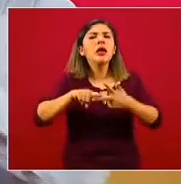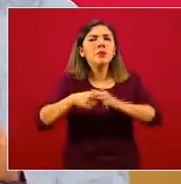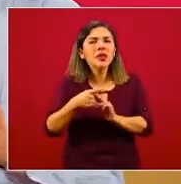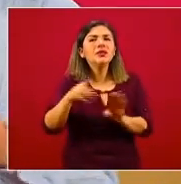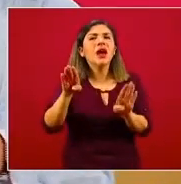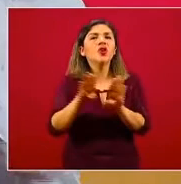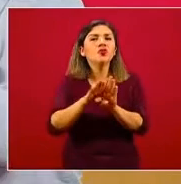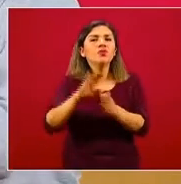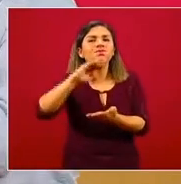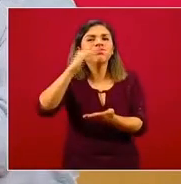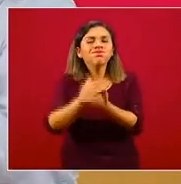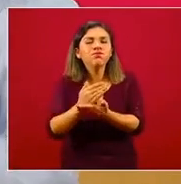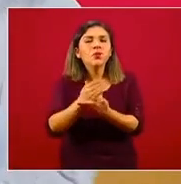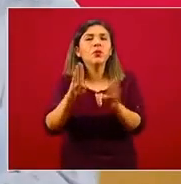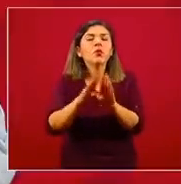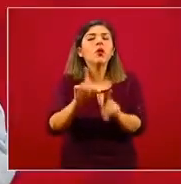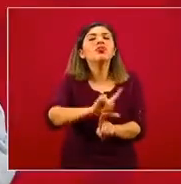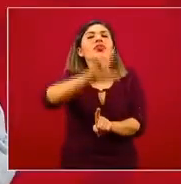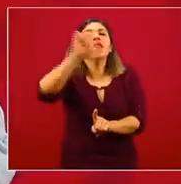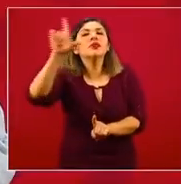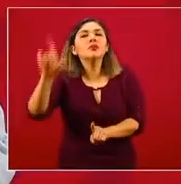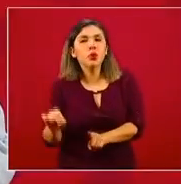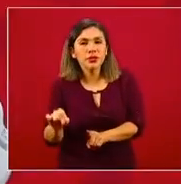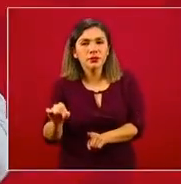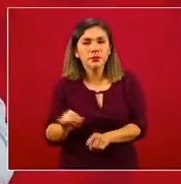entities might have